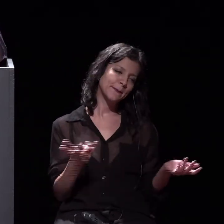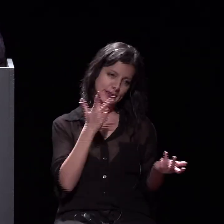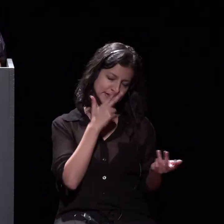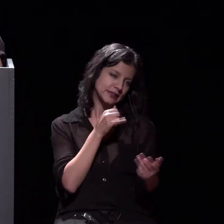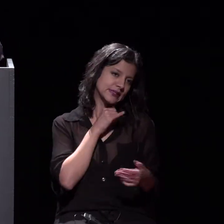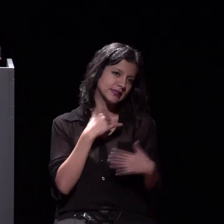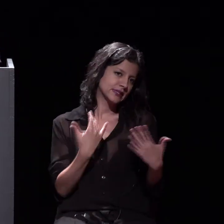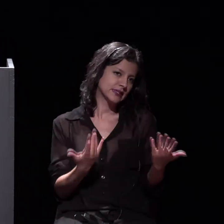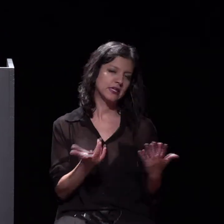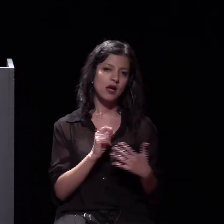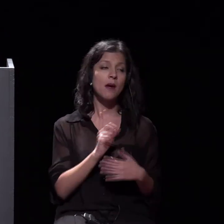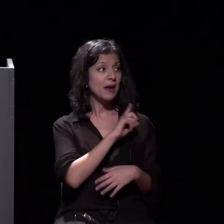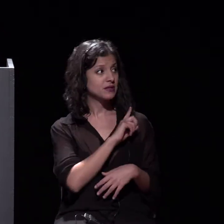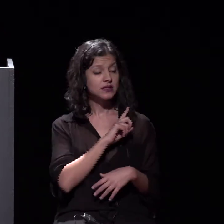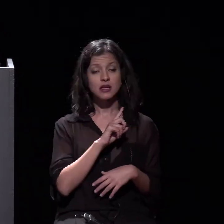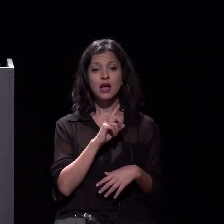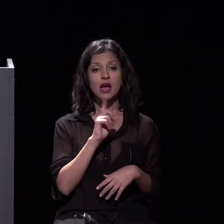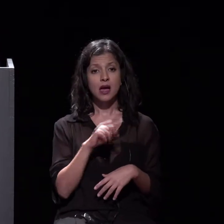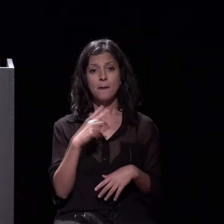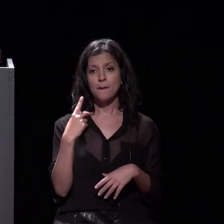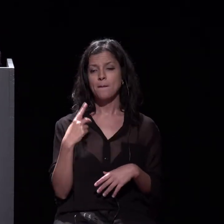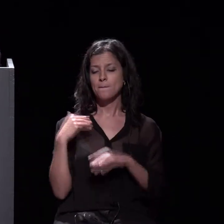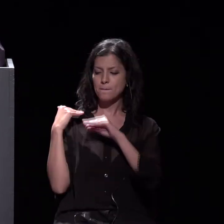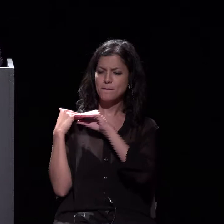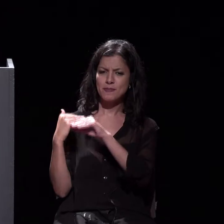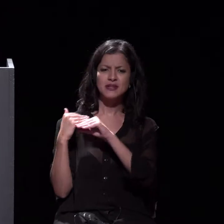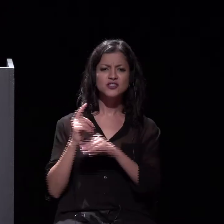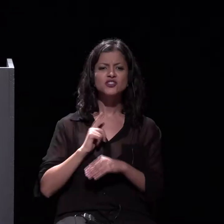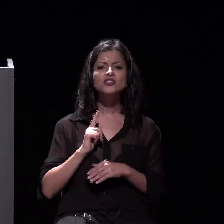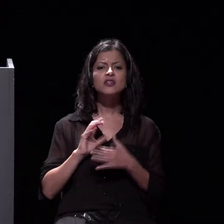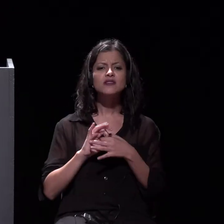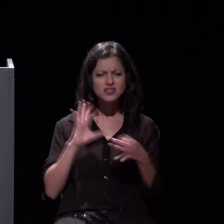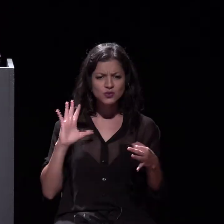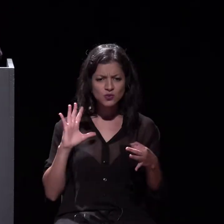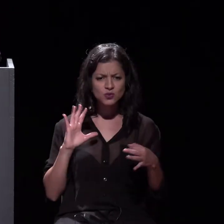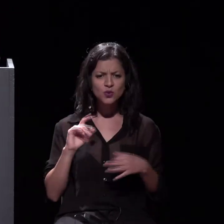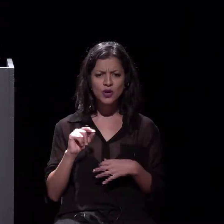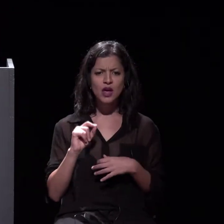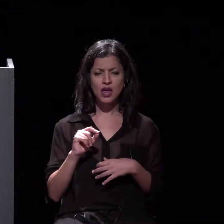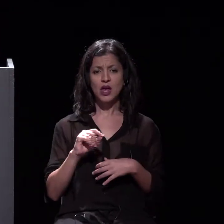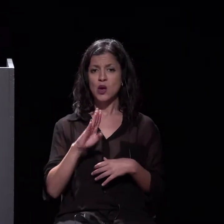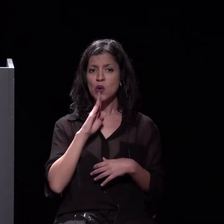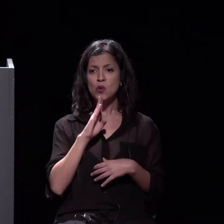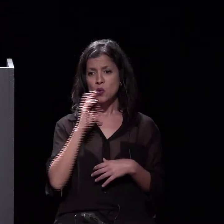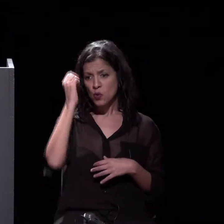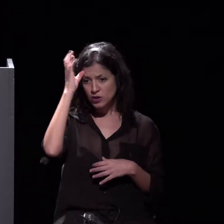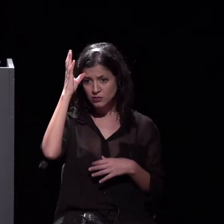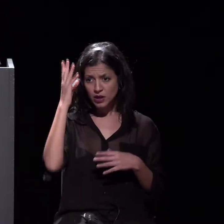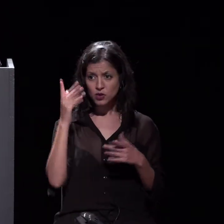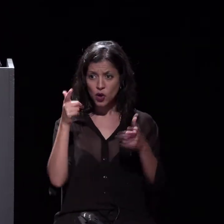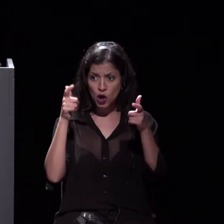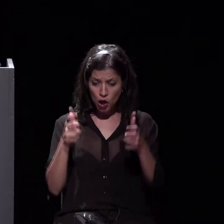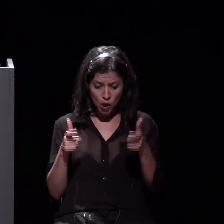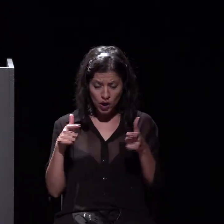have been radically disrupted. I mean, this notion that perhaps it was local knowledge being exercised in the place in which it had the most